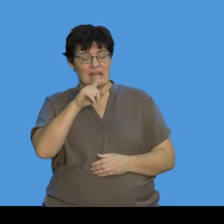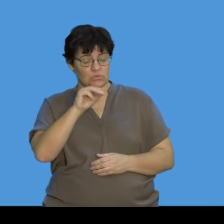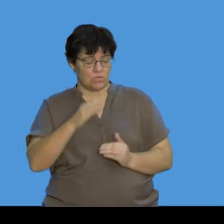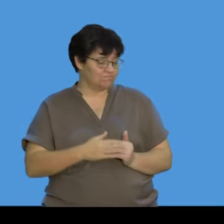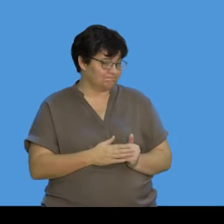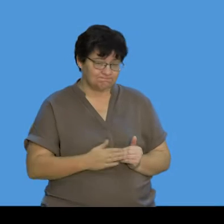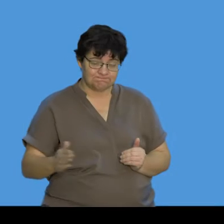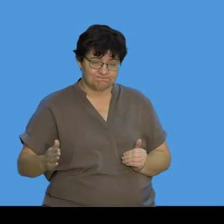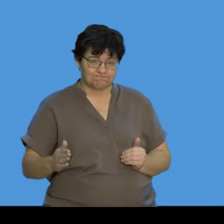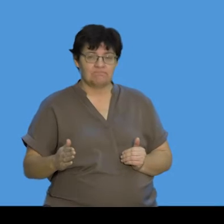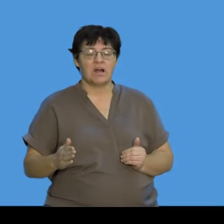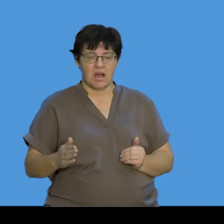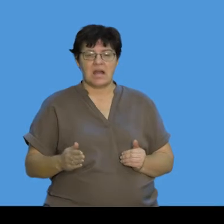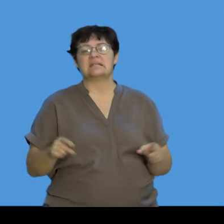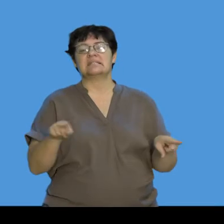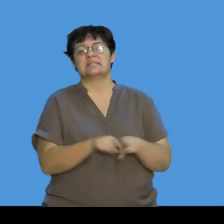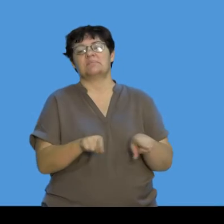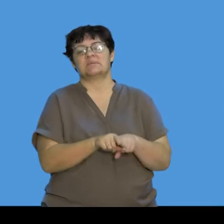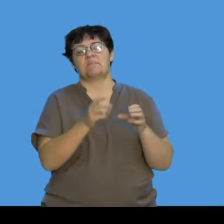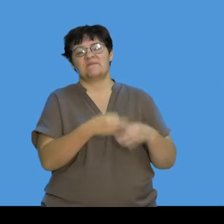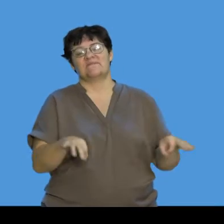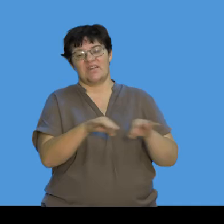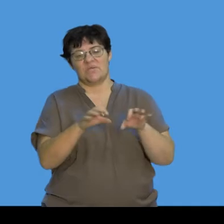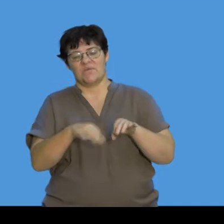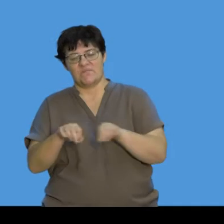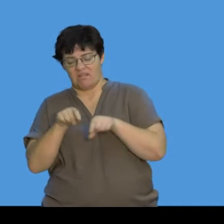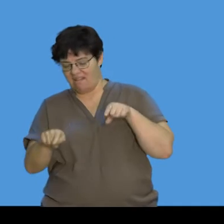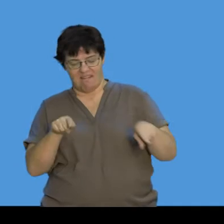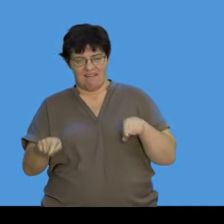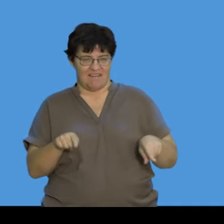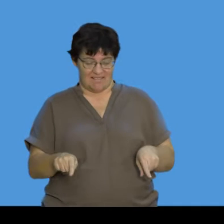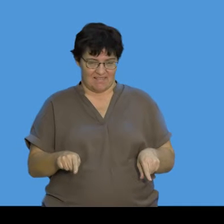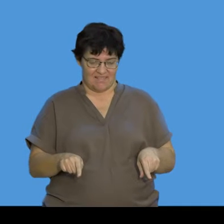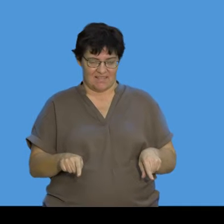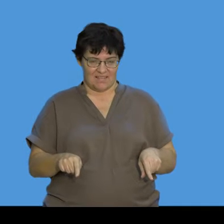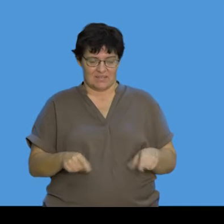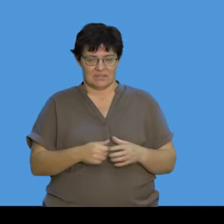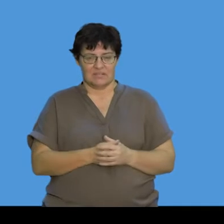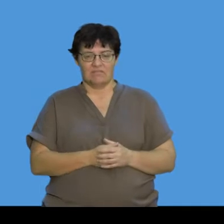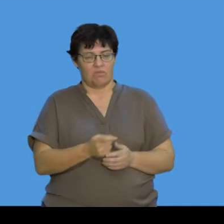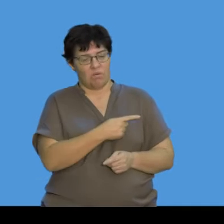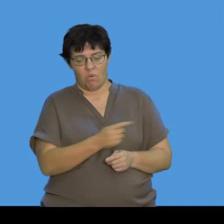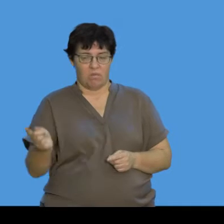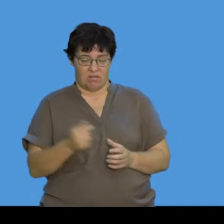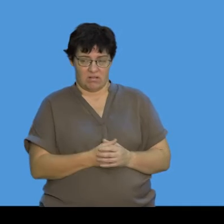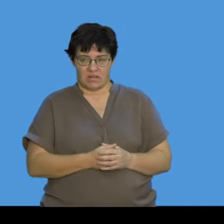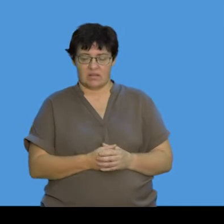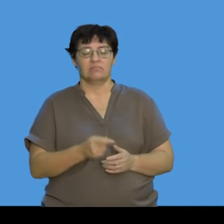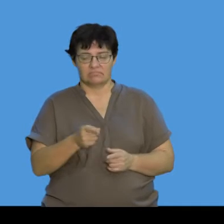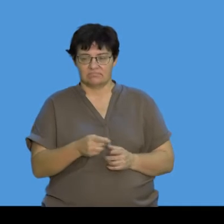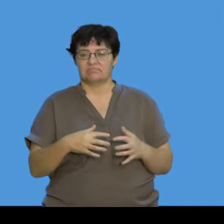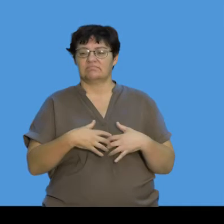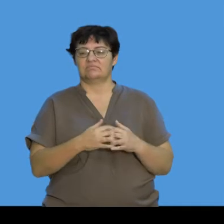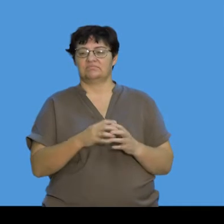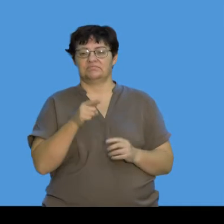throughout are giving us the very same value as you are comparing them across board. And then that will make them